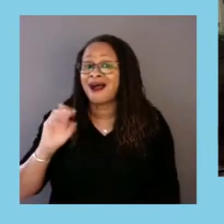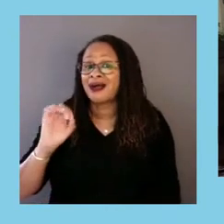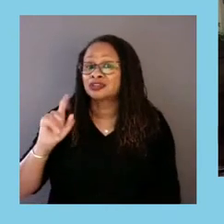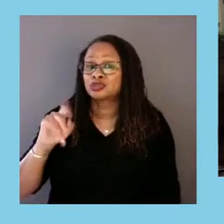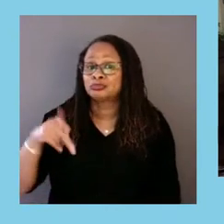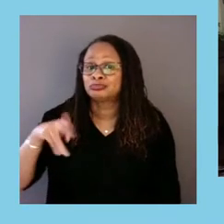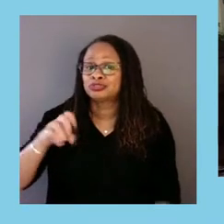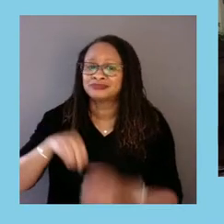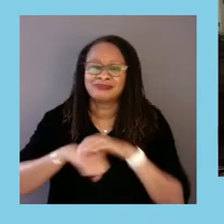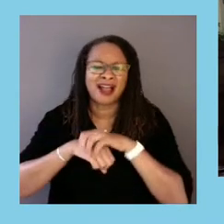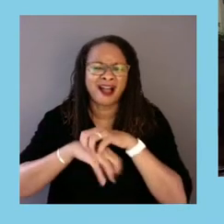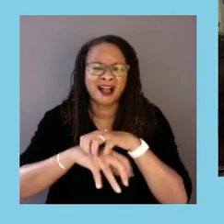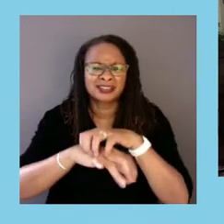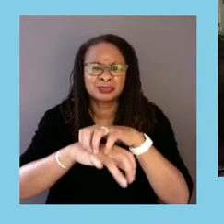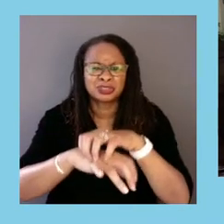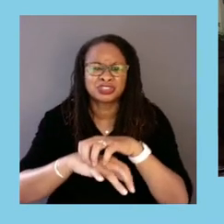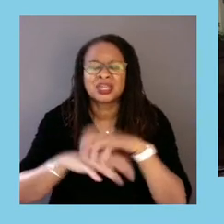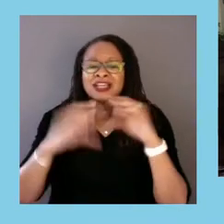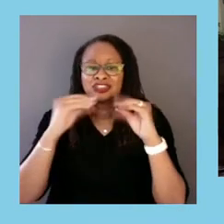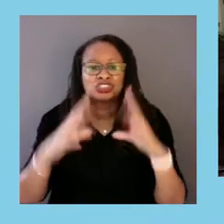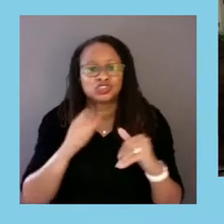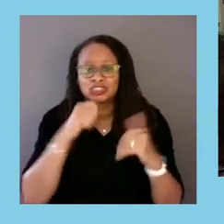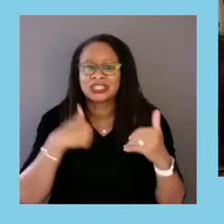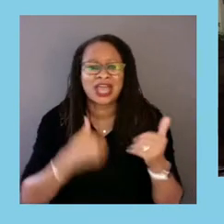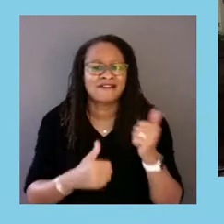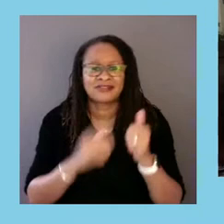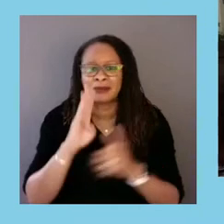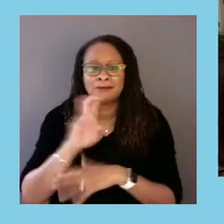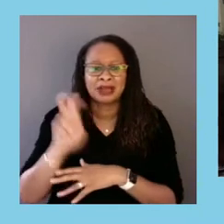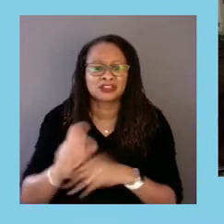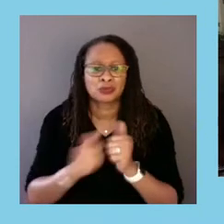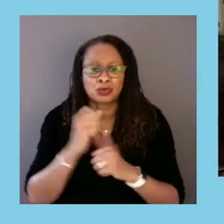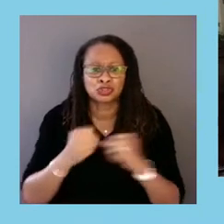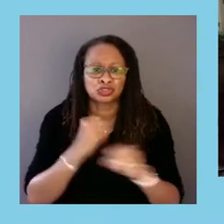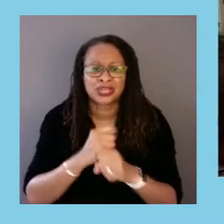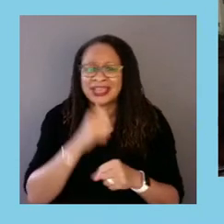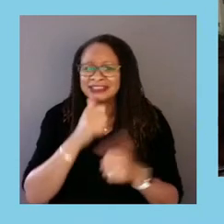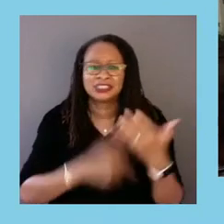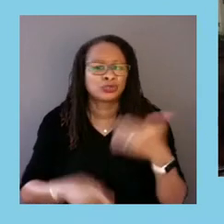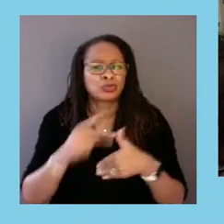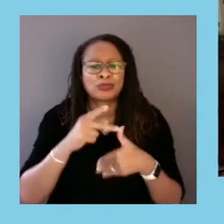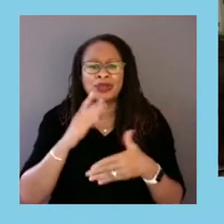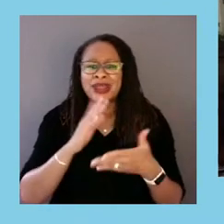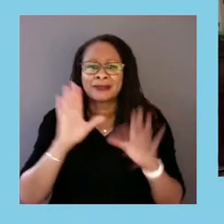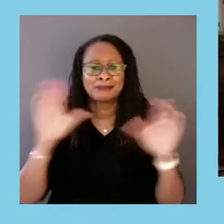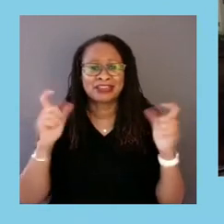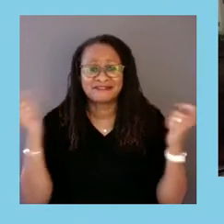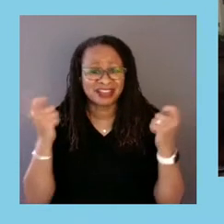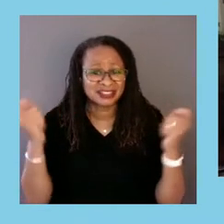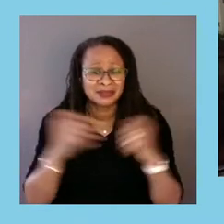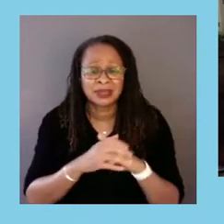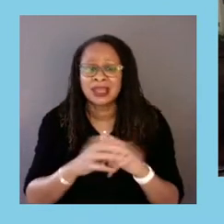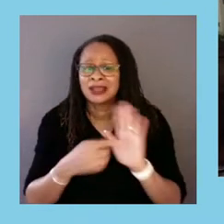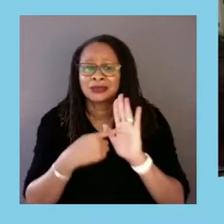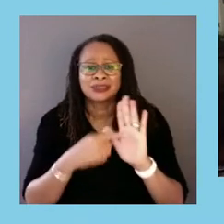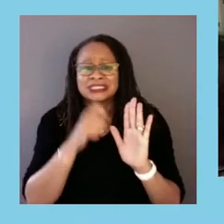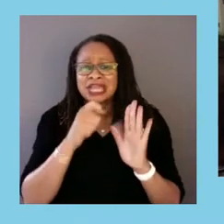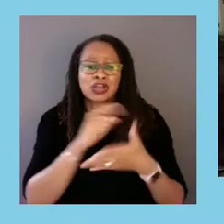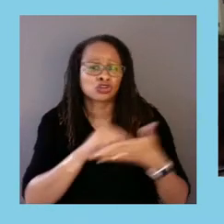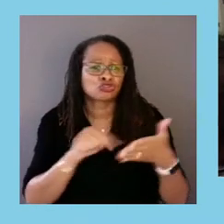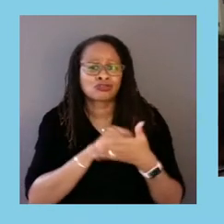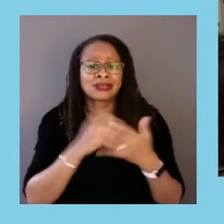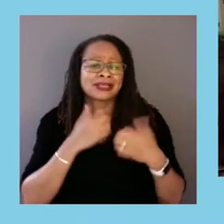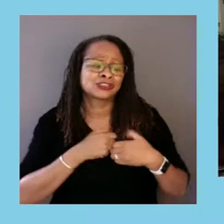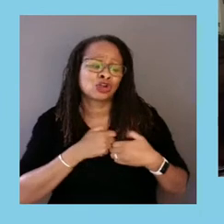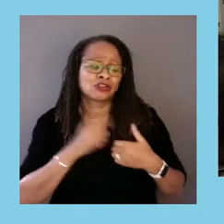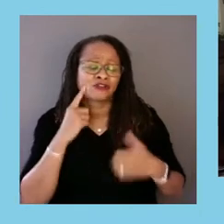buzz for most of the year. It didn't really premiere at a big festival. It wasn't like a critic darling for a long time. And